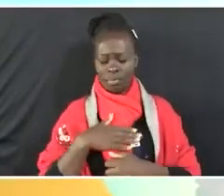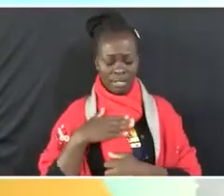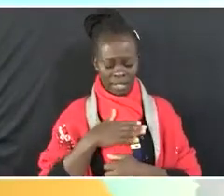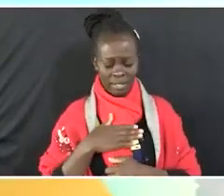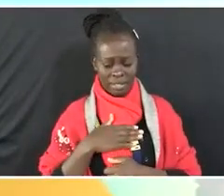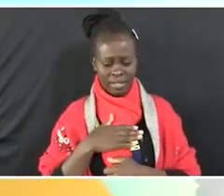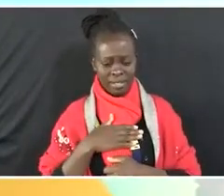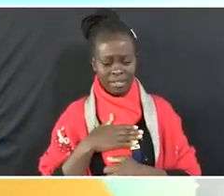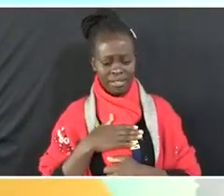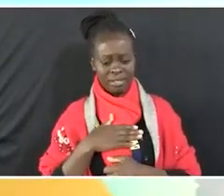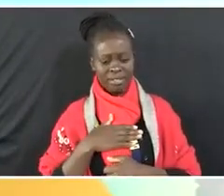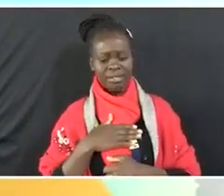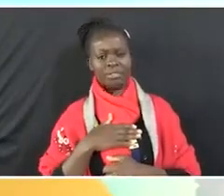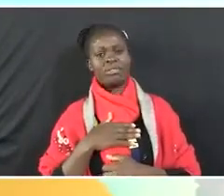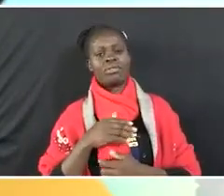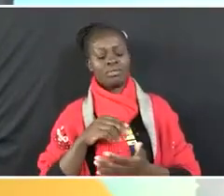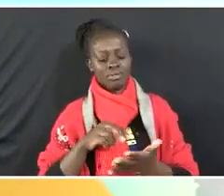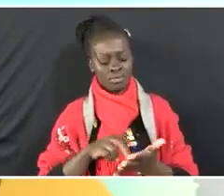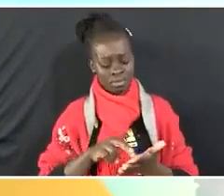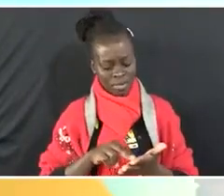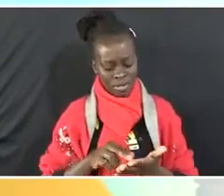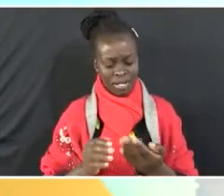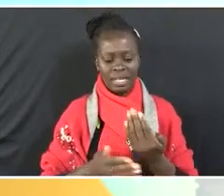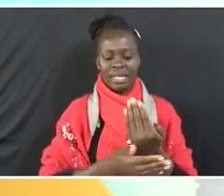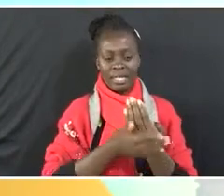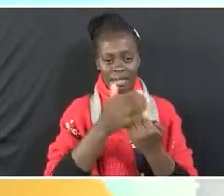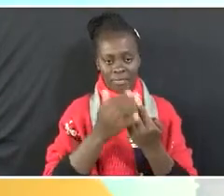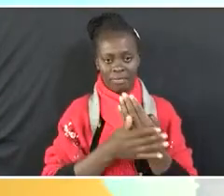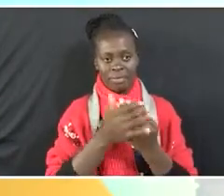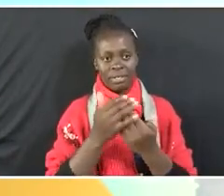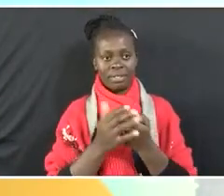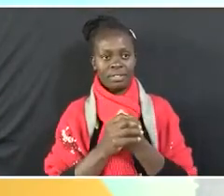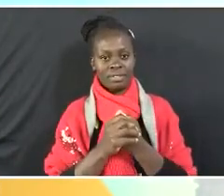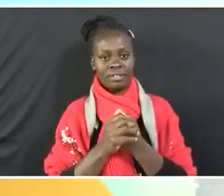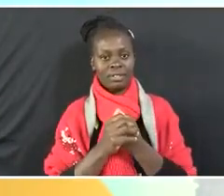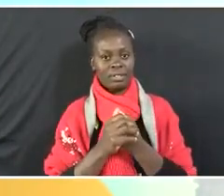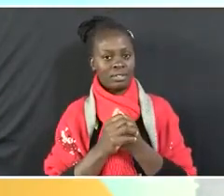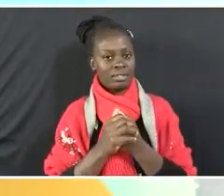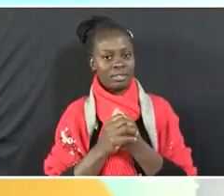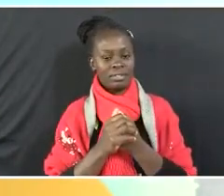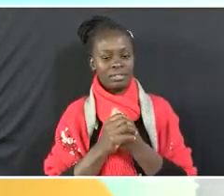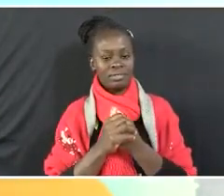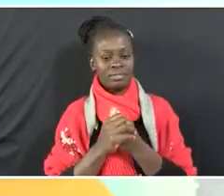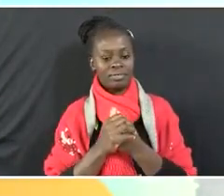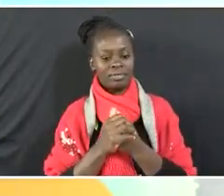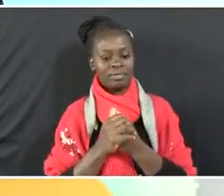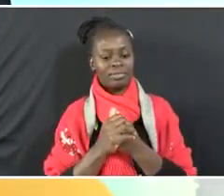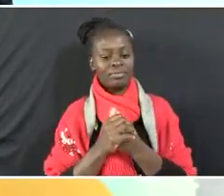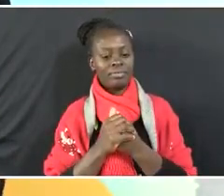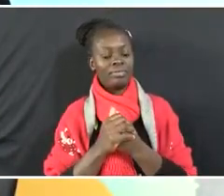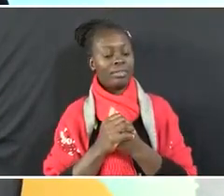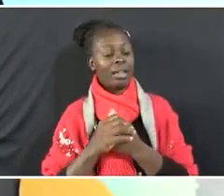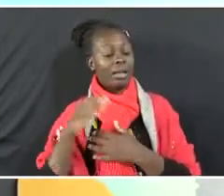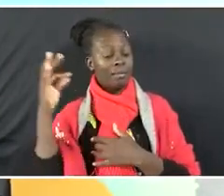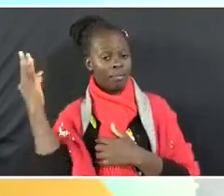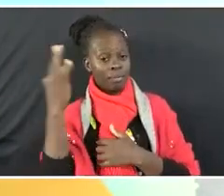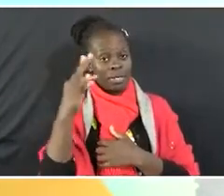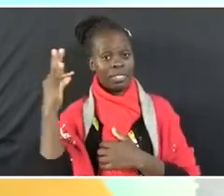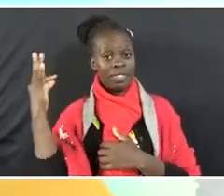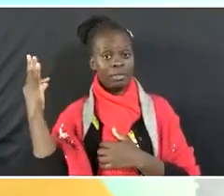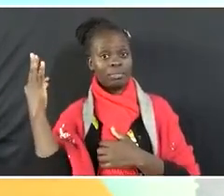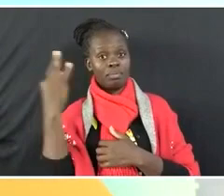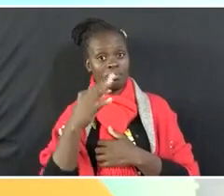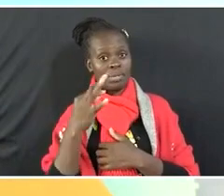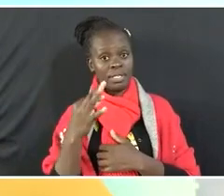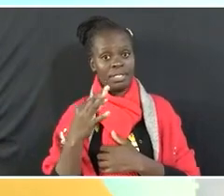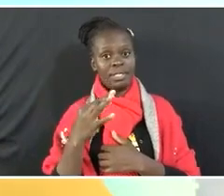tread softly out of the church compound. And I don't like online sermons for one thing. It makes you know when